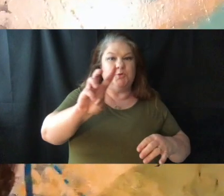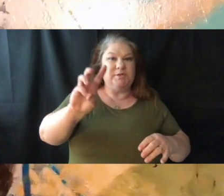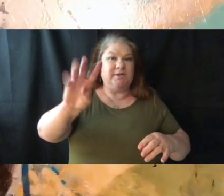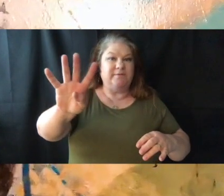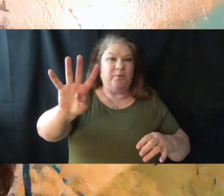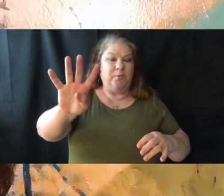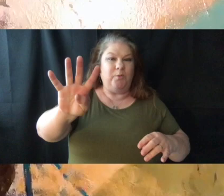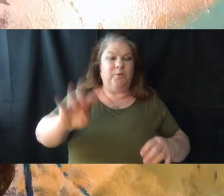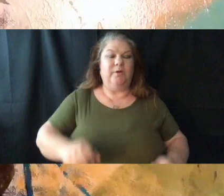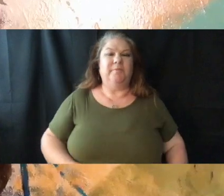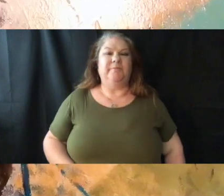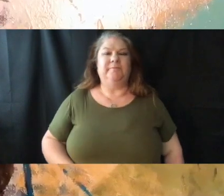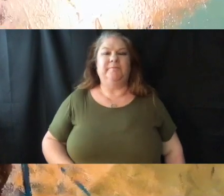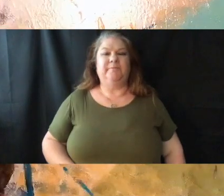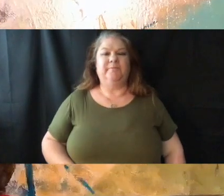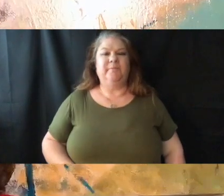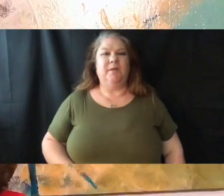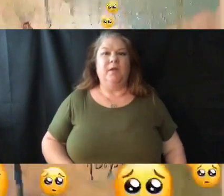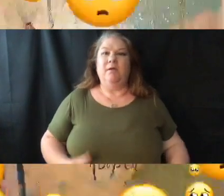Greetings, 264.